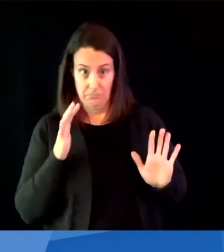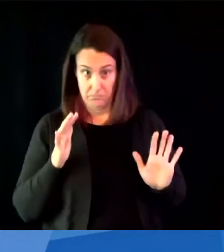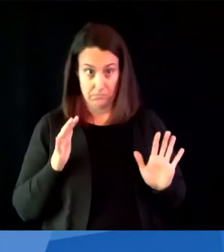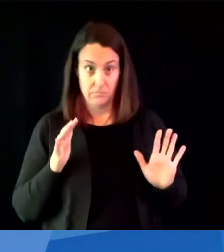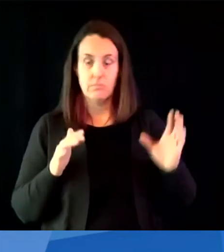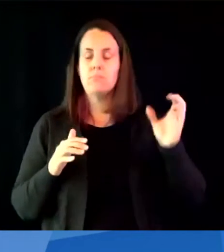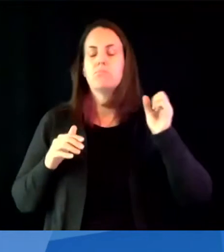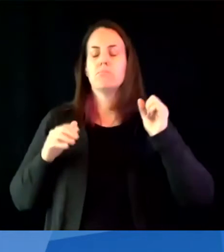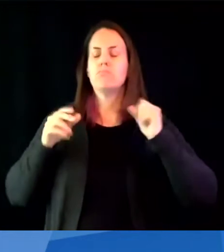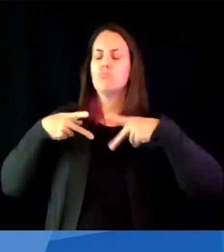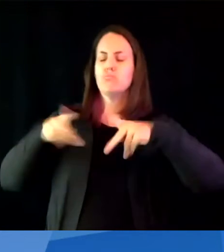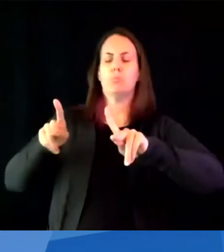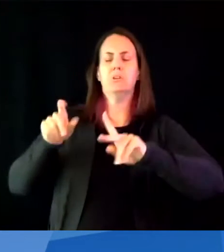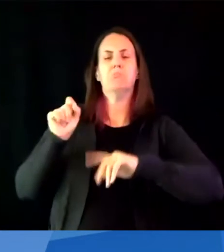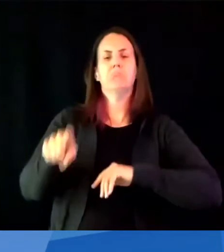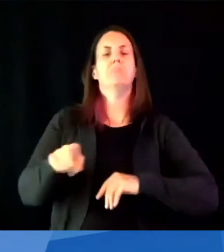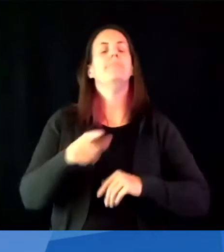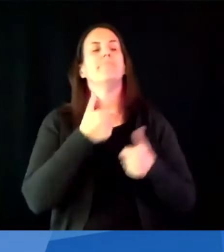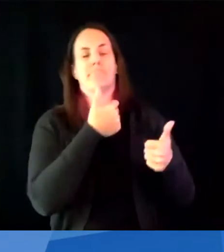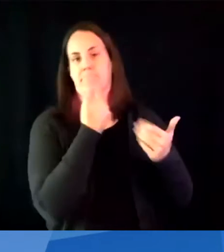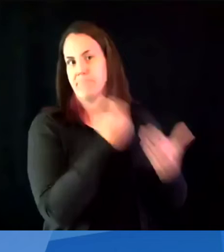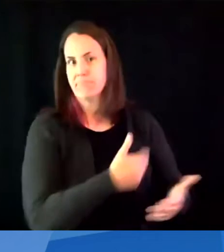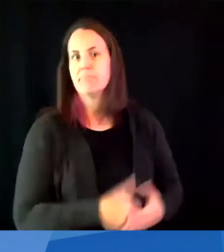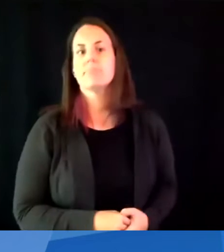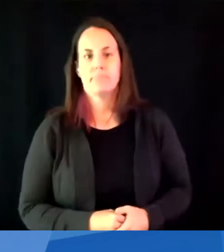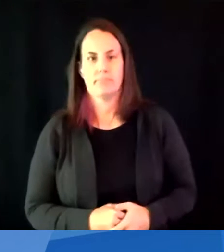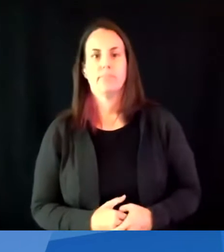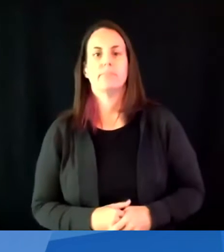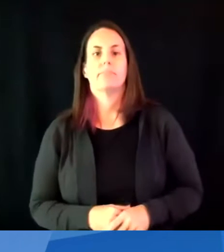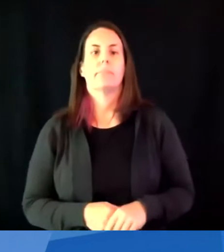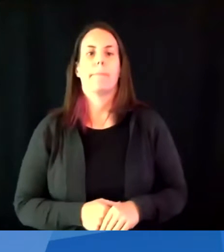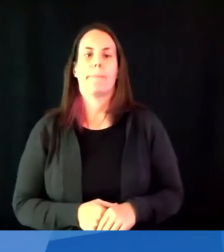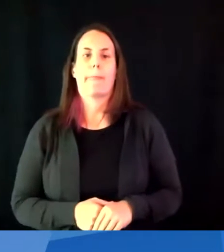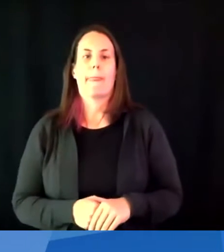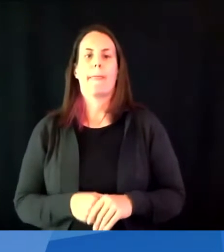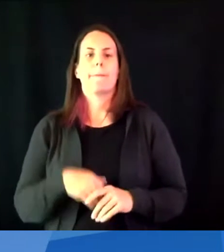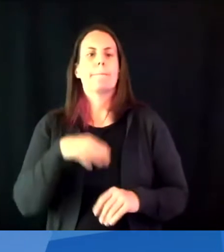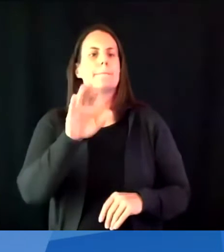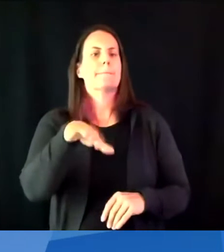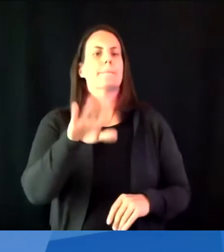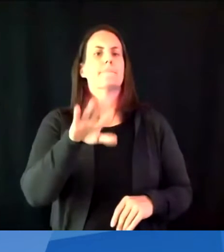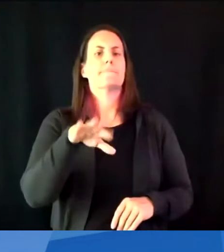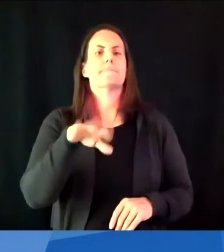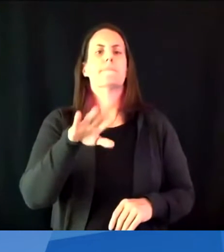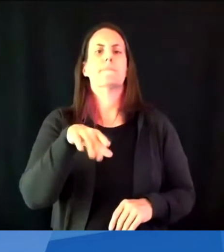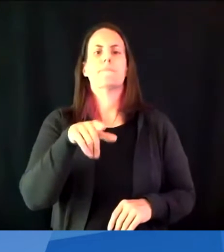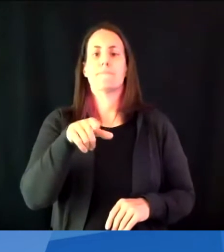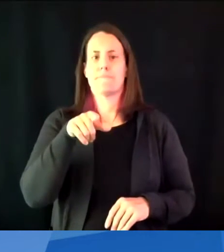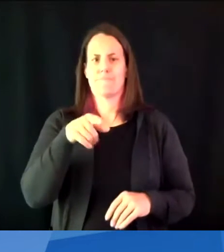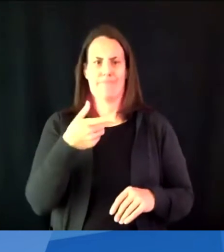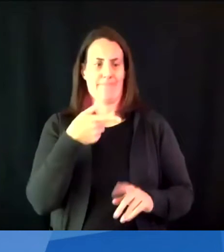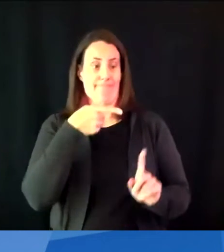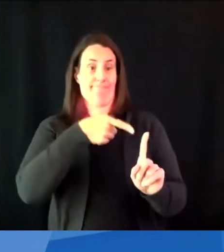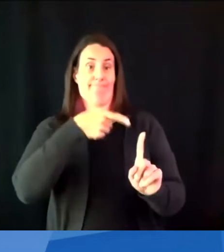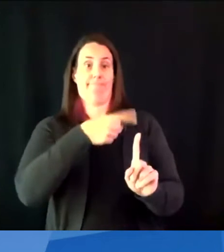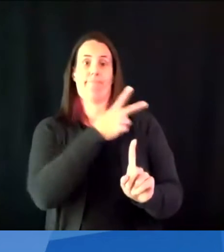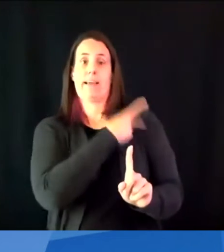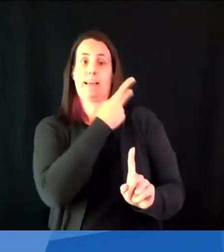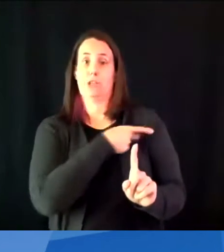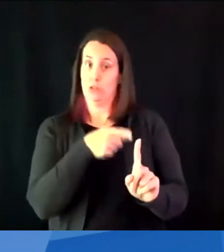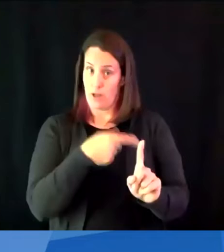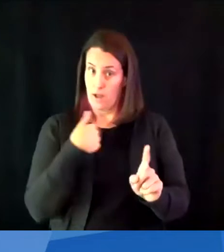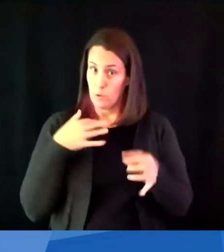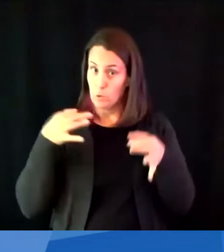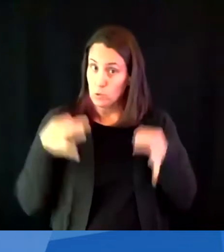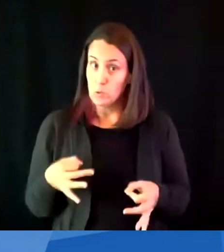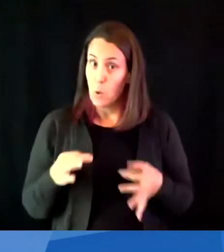will this work for patient choice? If I'm a patient at an Aurora or Ascension, Wisconsin hospital, will